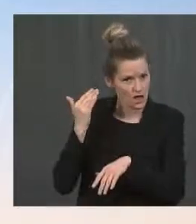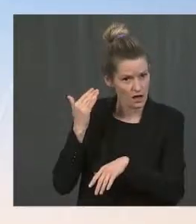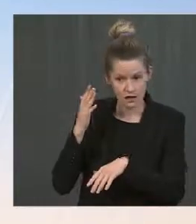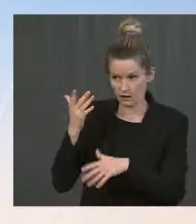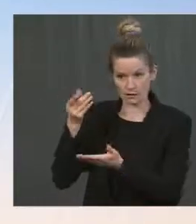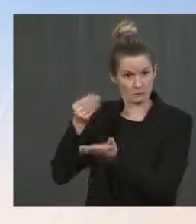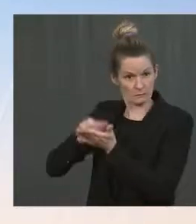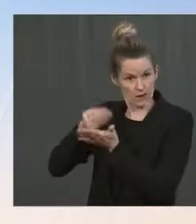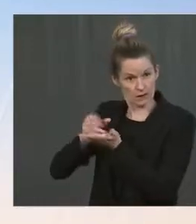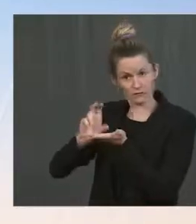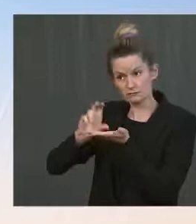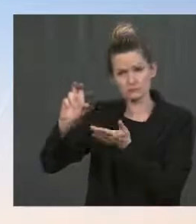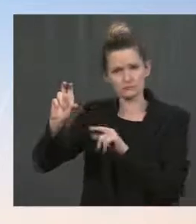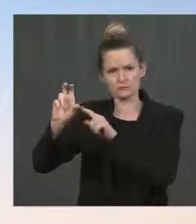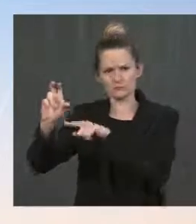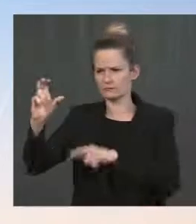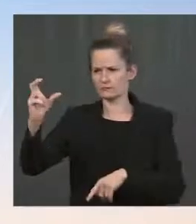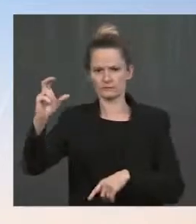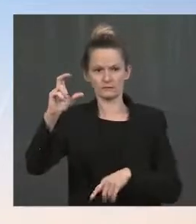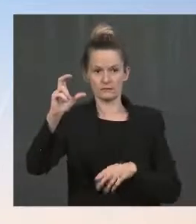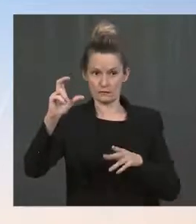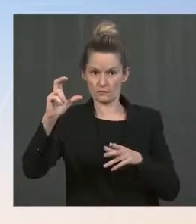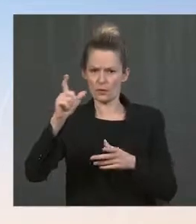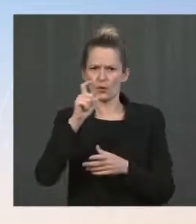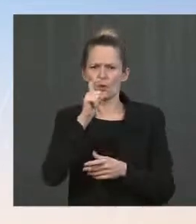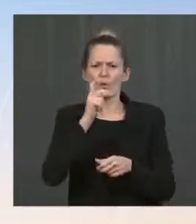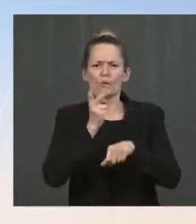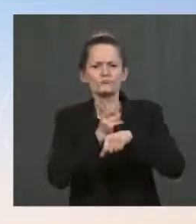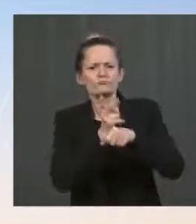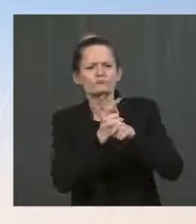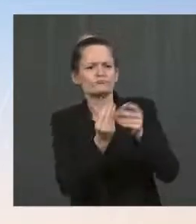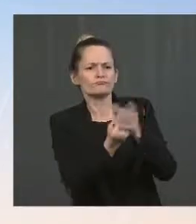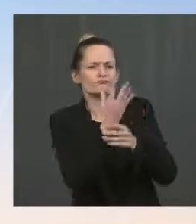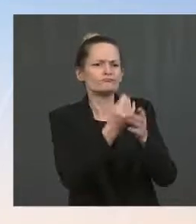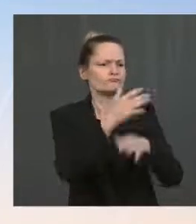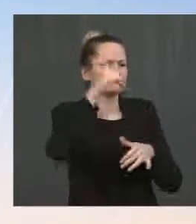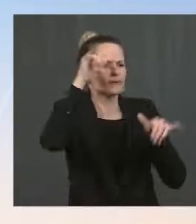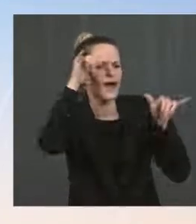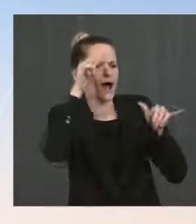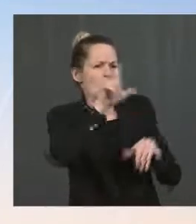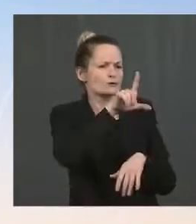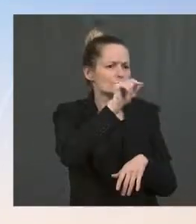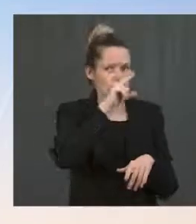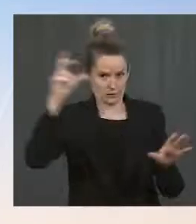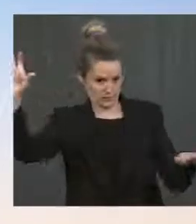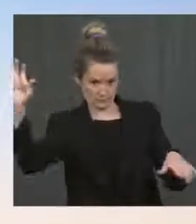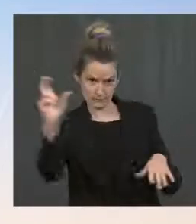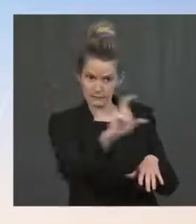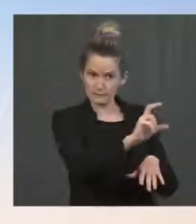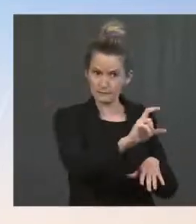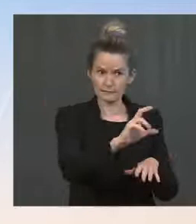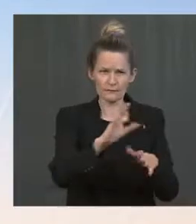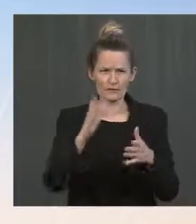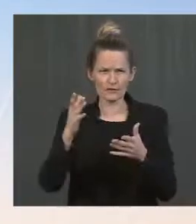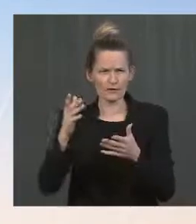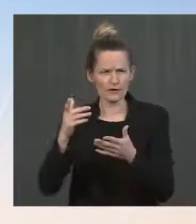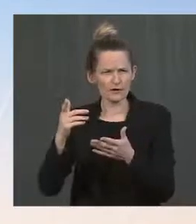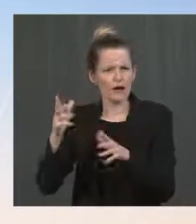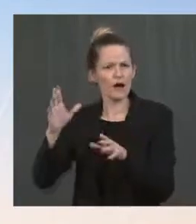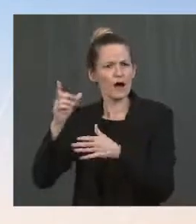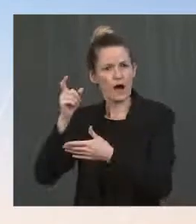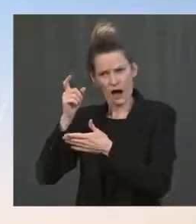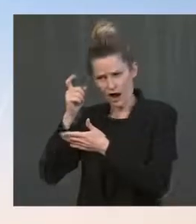the growers? And what we see, the real concern we have, is that consumers are facing higher prices, and the growers are